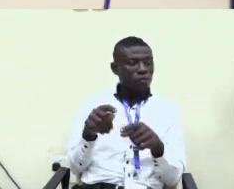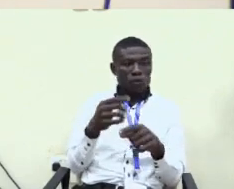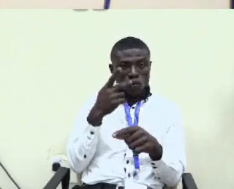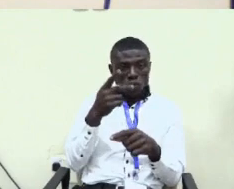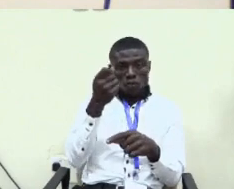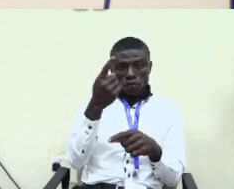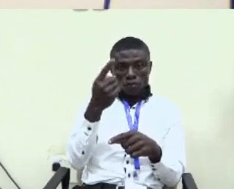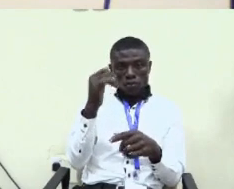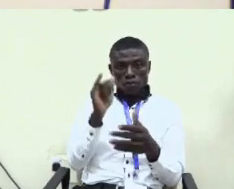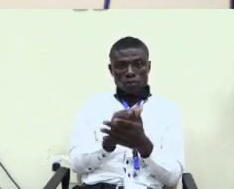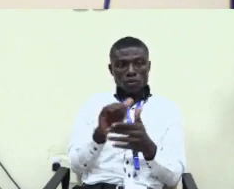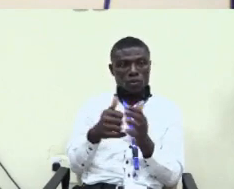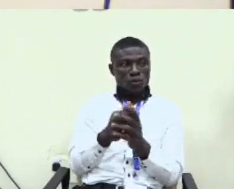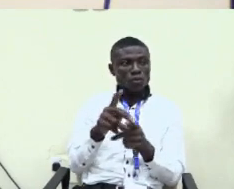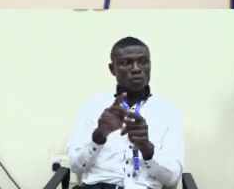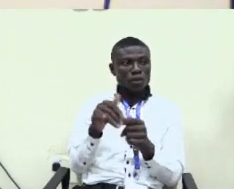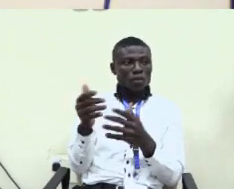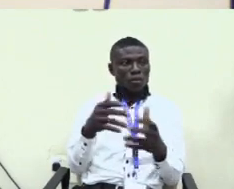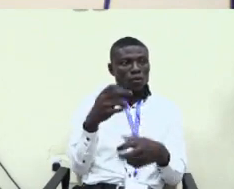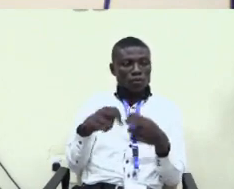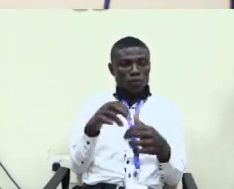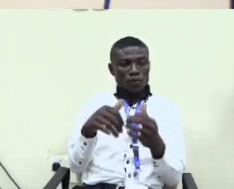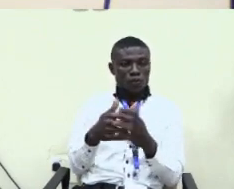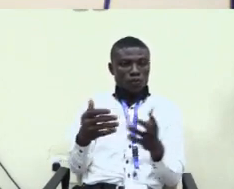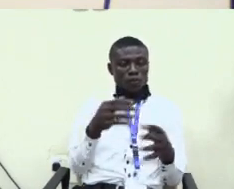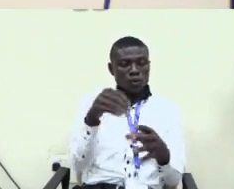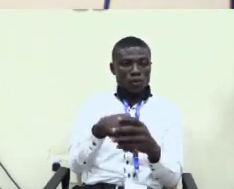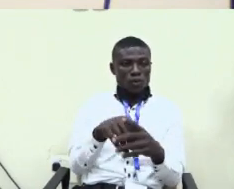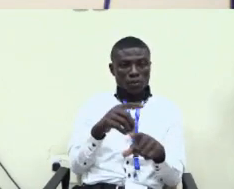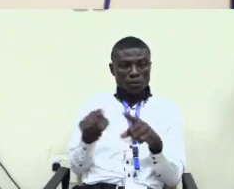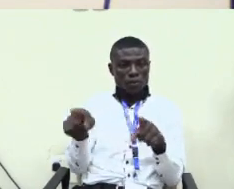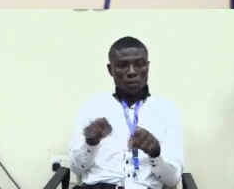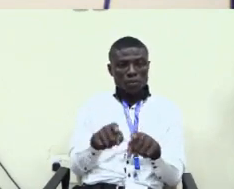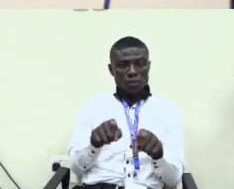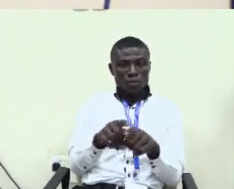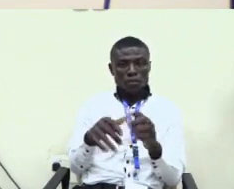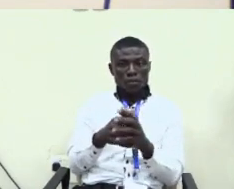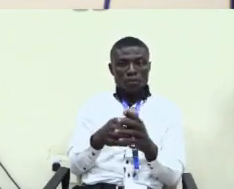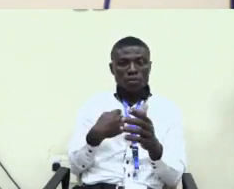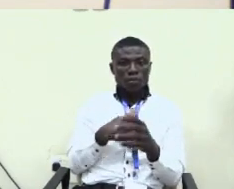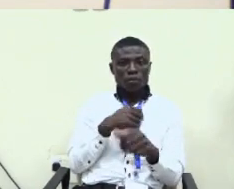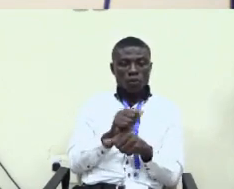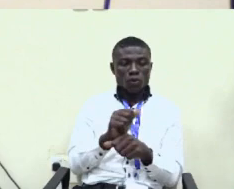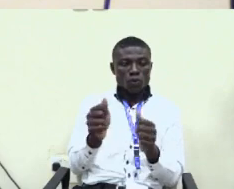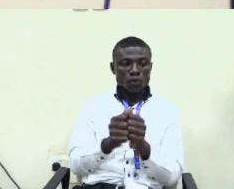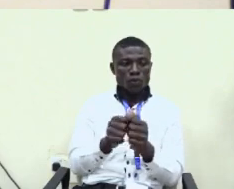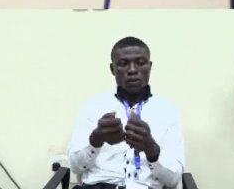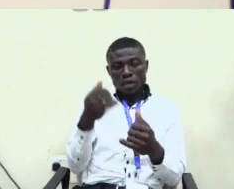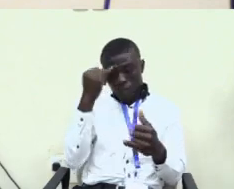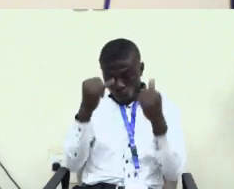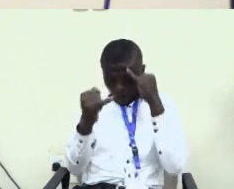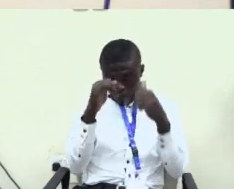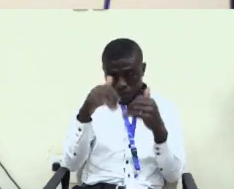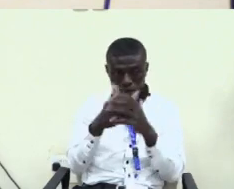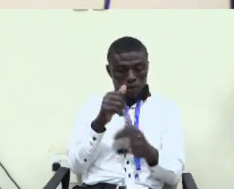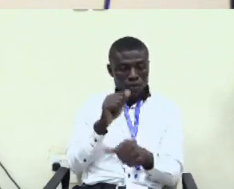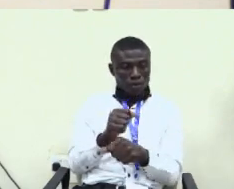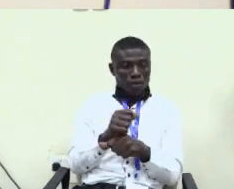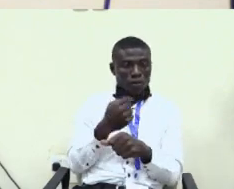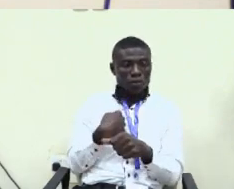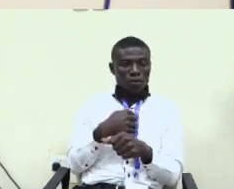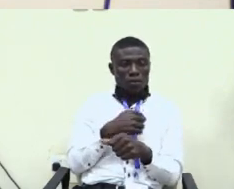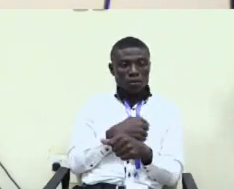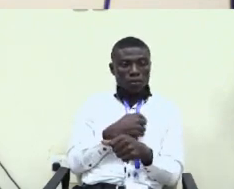as perpetrators of this stigma and discrimination. But as a result of all this intervention, we